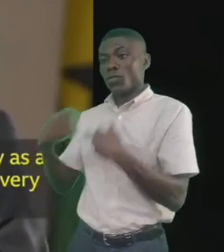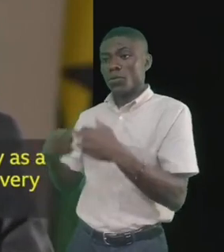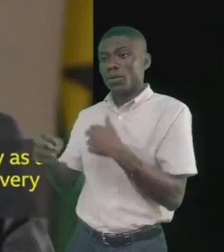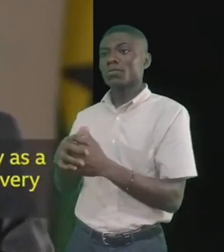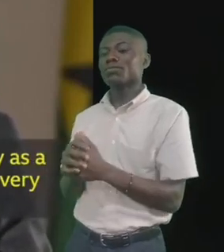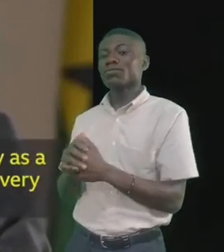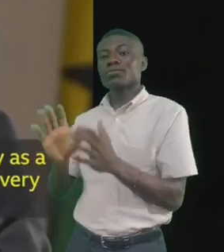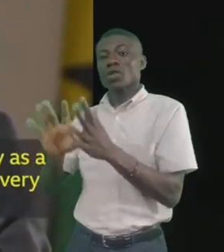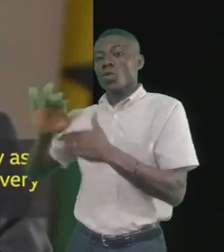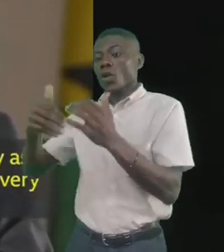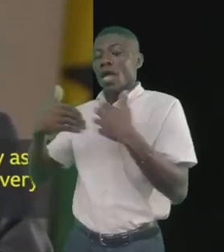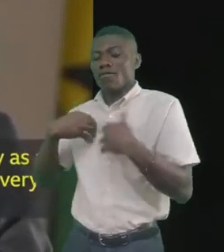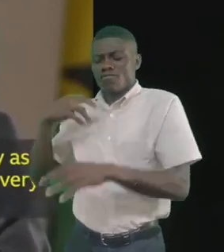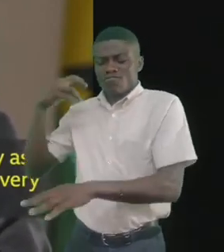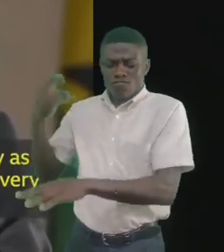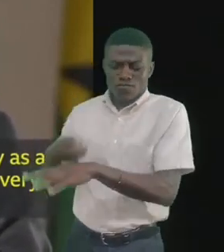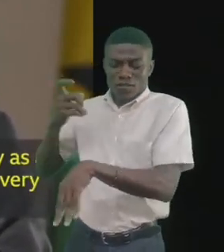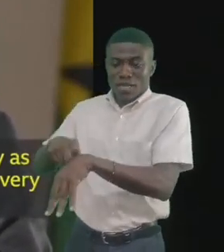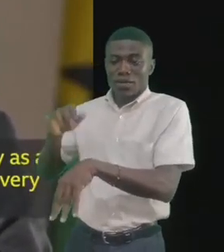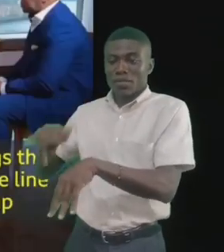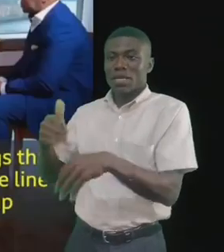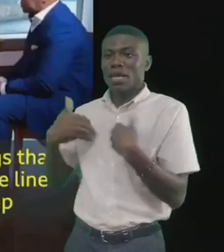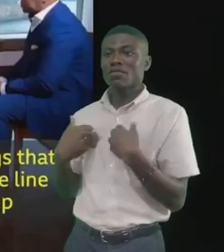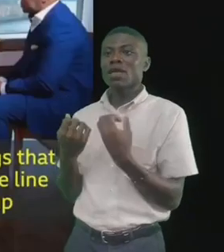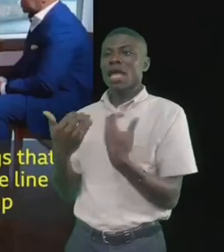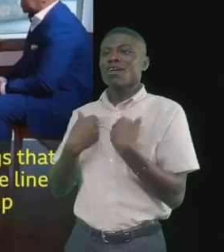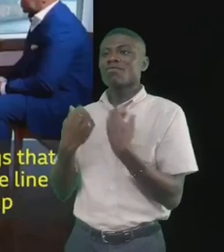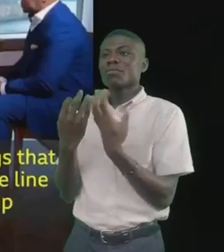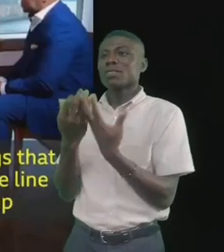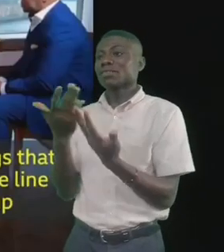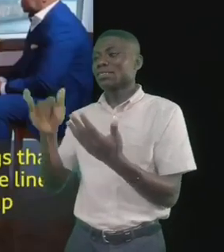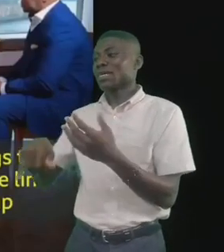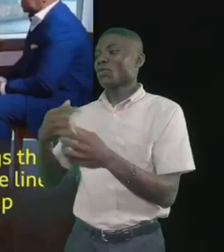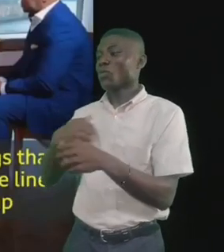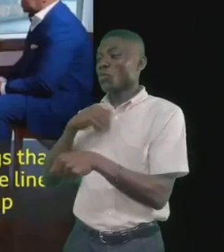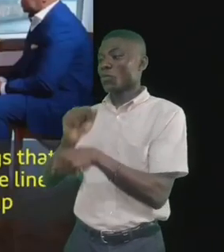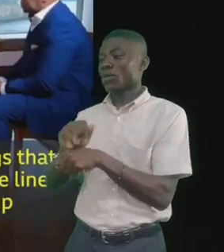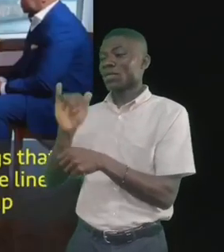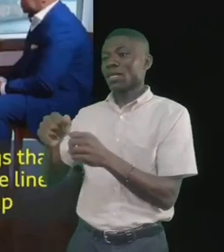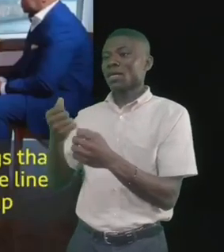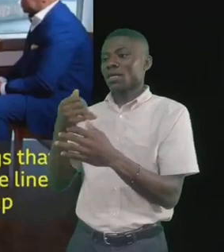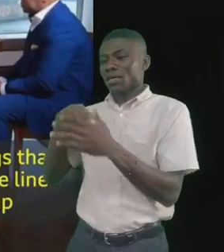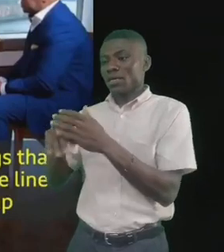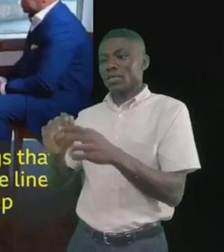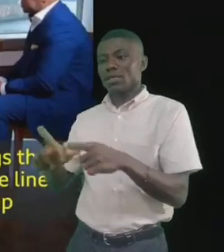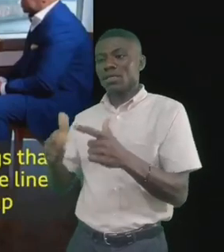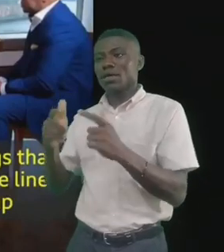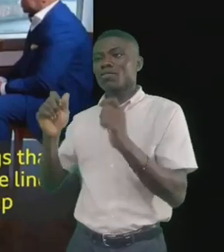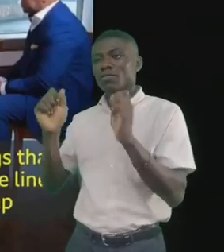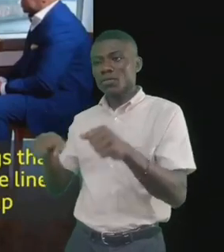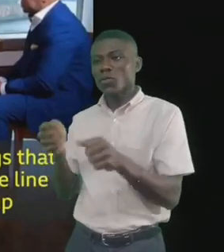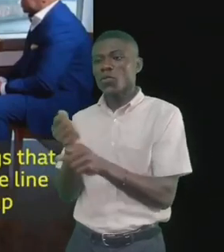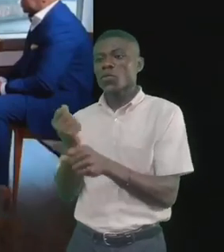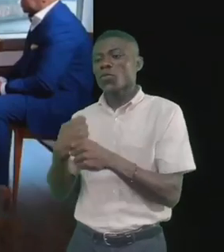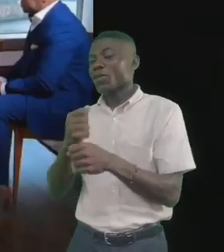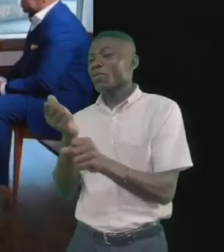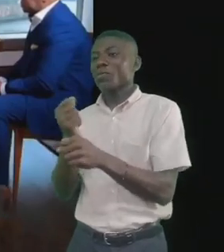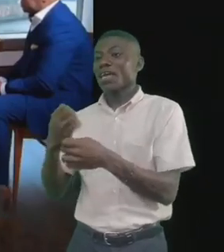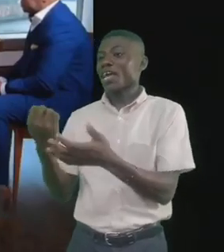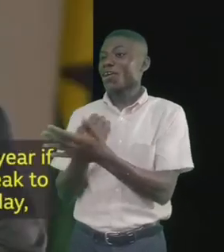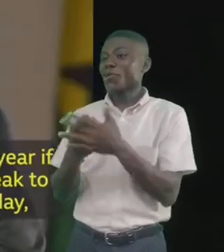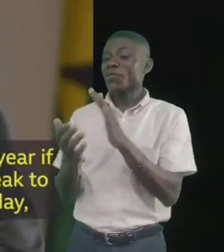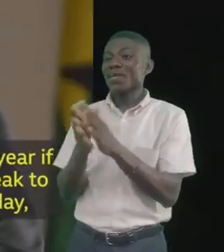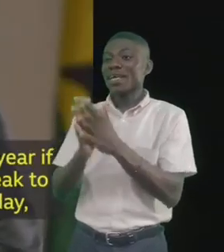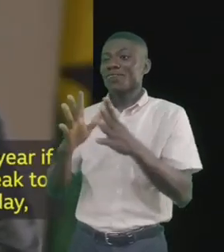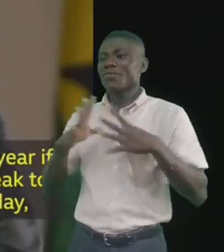has gone through very difficult times. And there are several things that we're doing, which is in the line of being able to pick up our